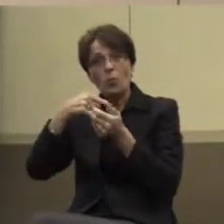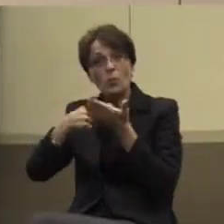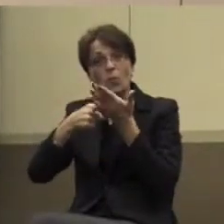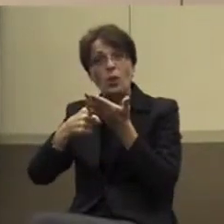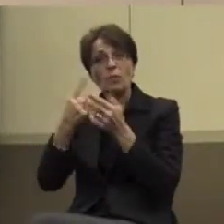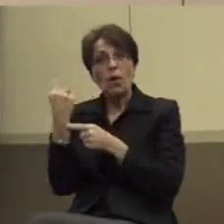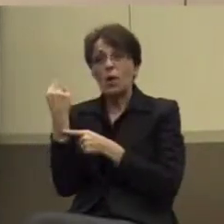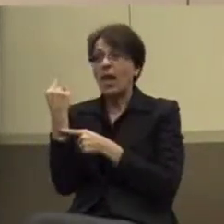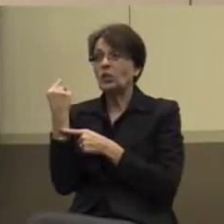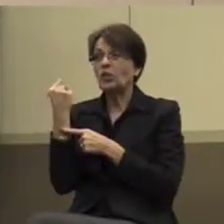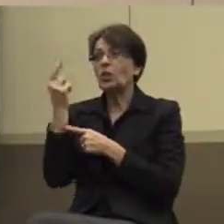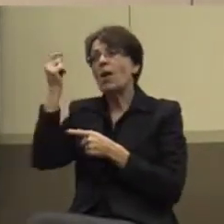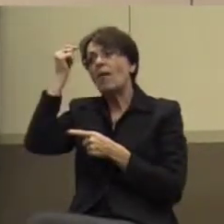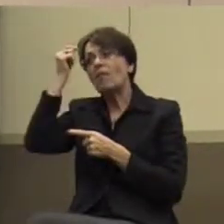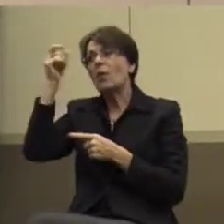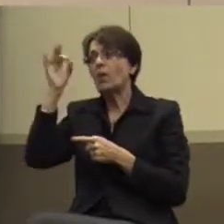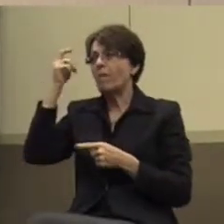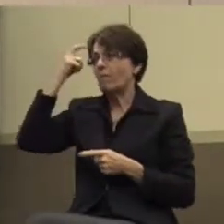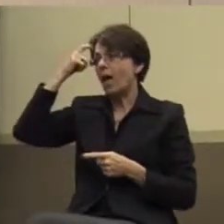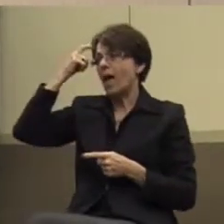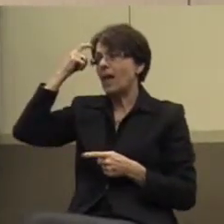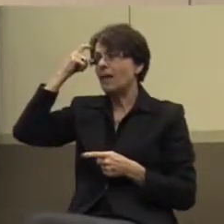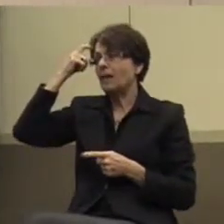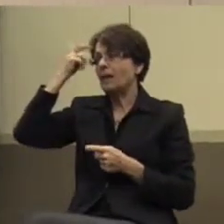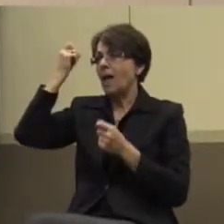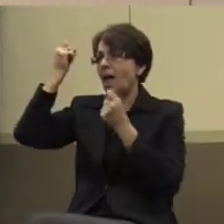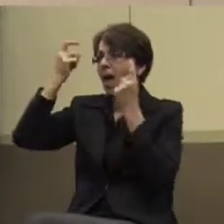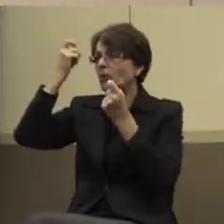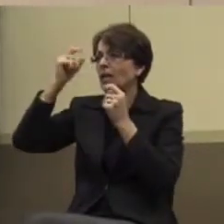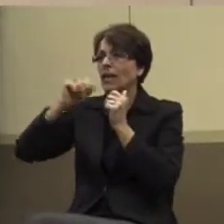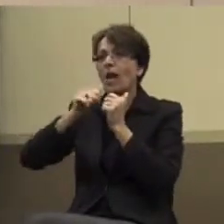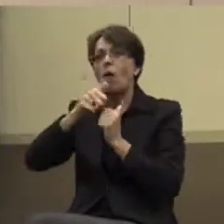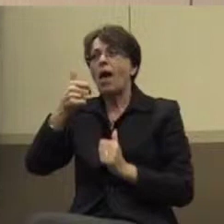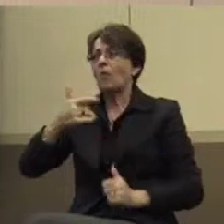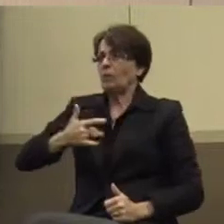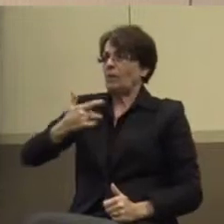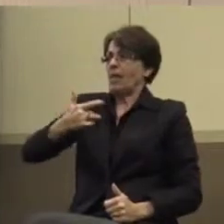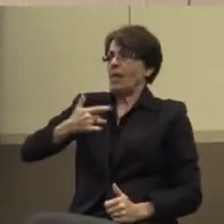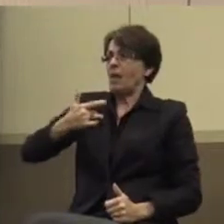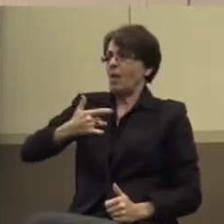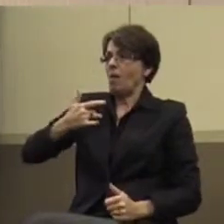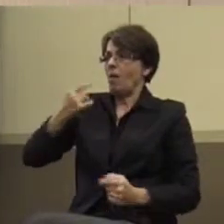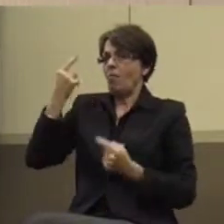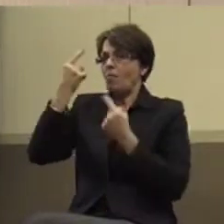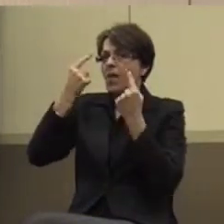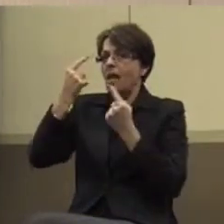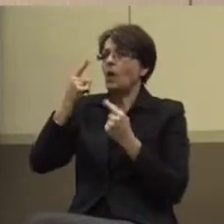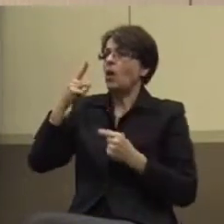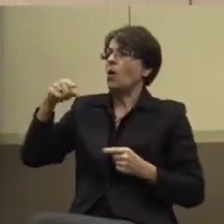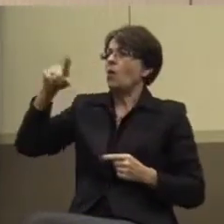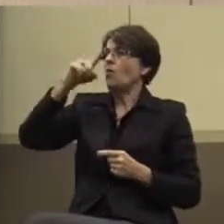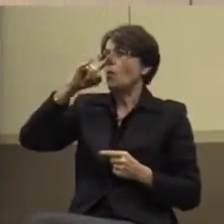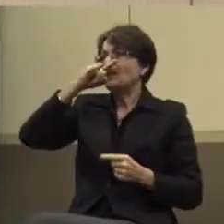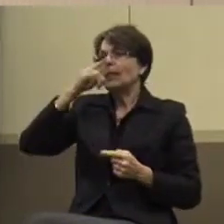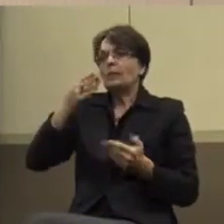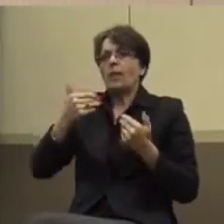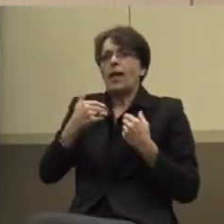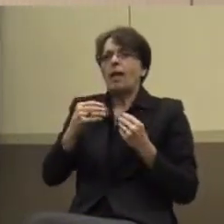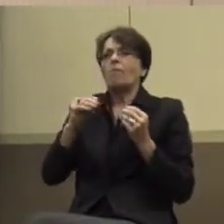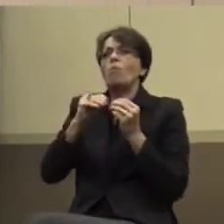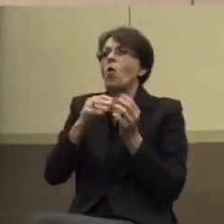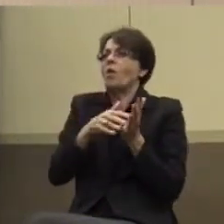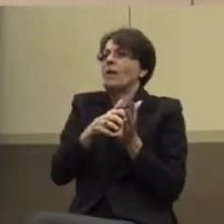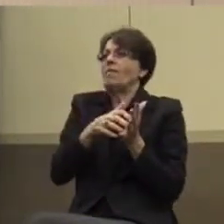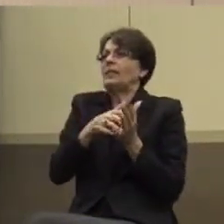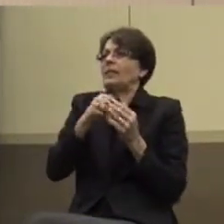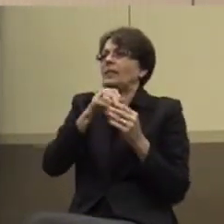last year, like theory of mind. Understanding. How others feel and think. Those kids in those, they may have more deficits in those